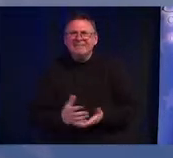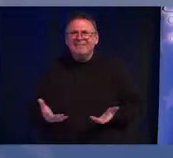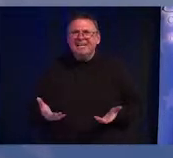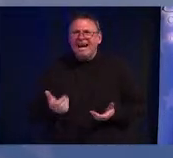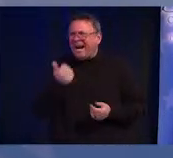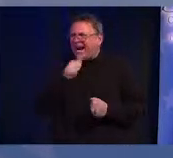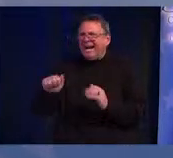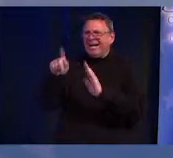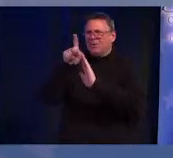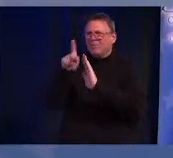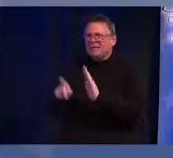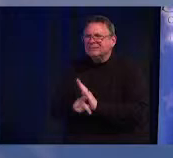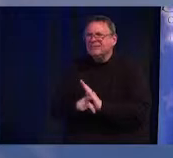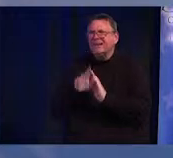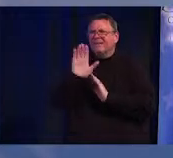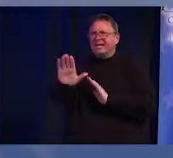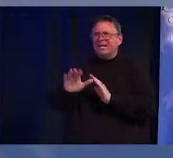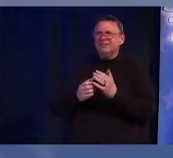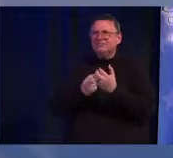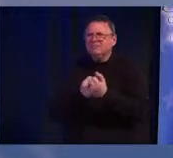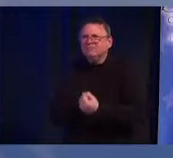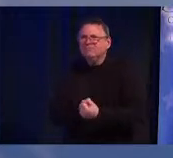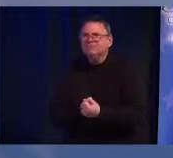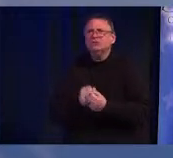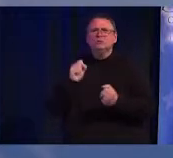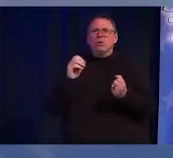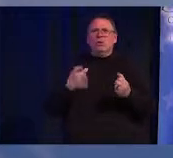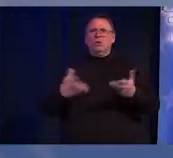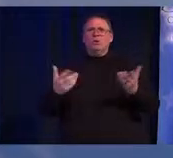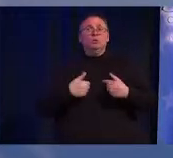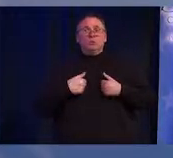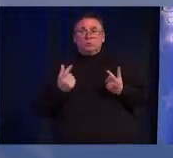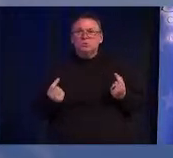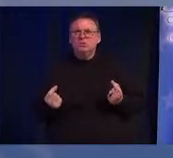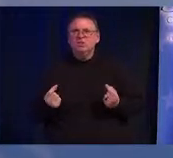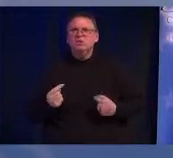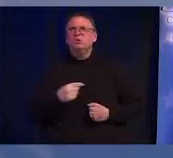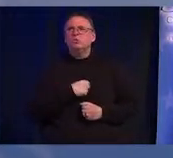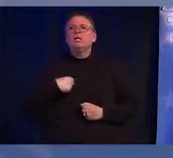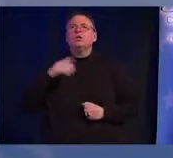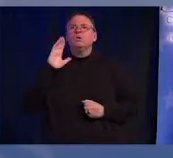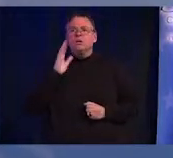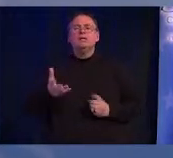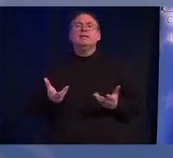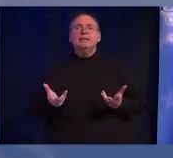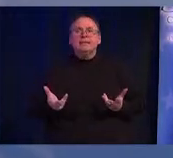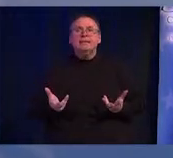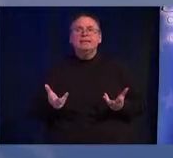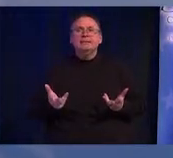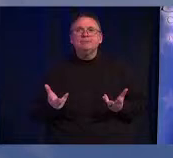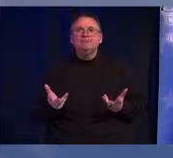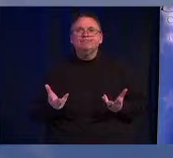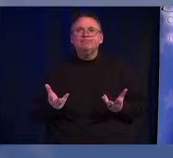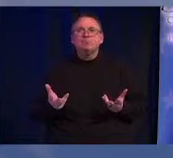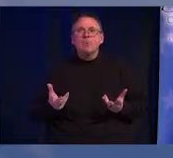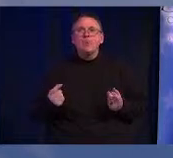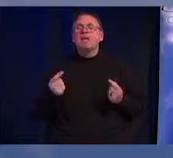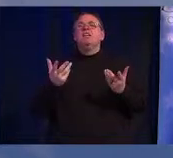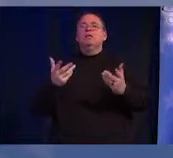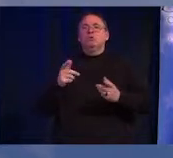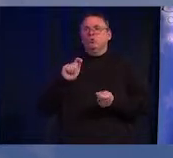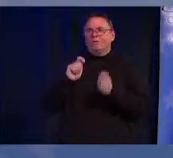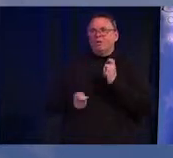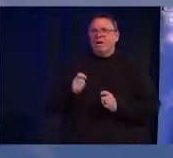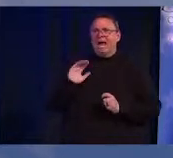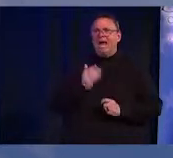policies you're espousing. So the only way we're going to take it to a level that we haven't seen before on reforming health care, which I did in my